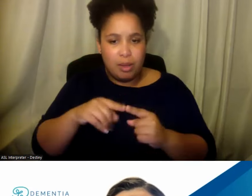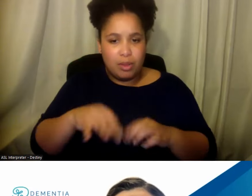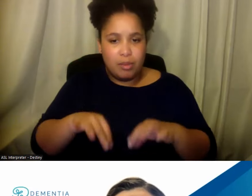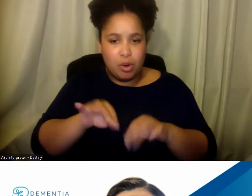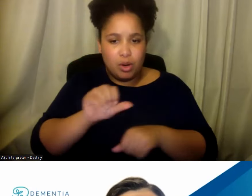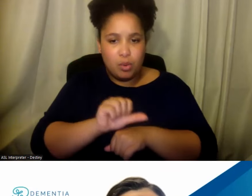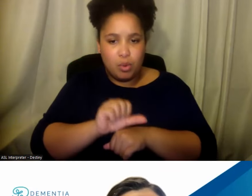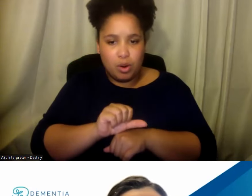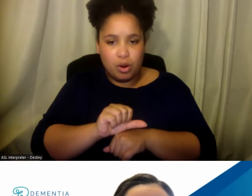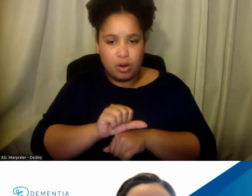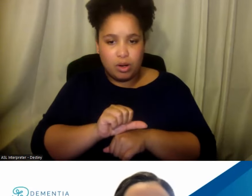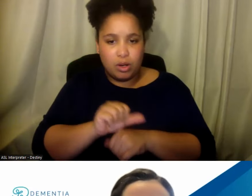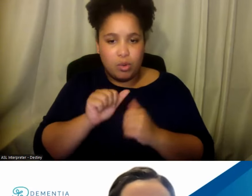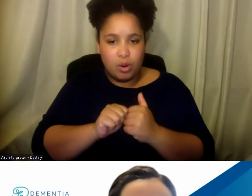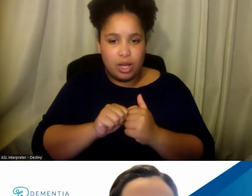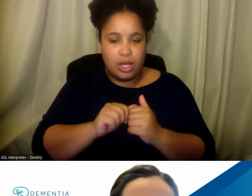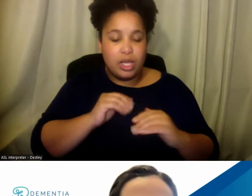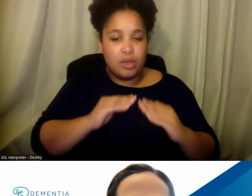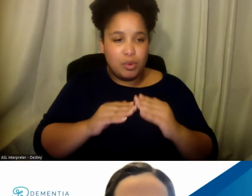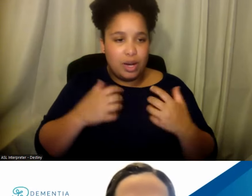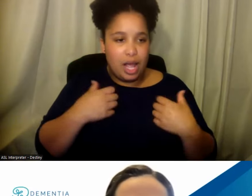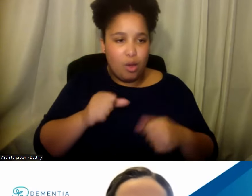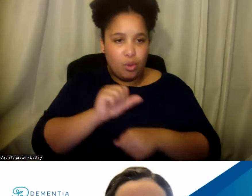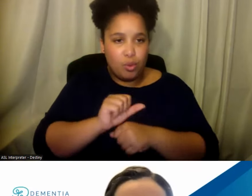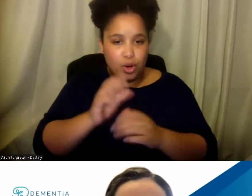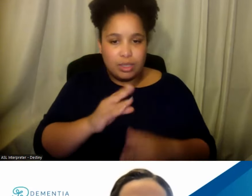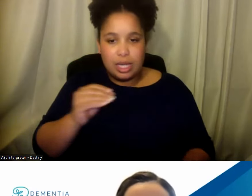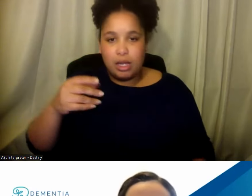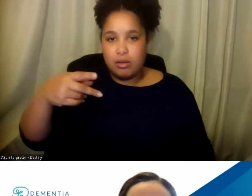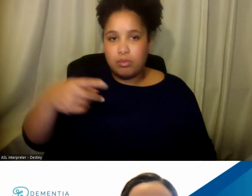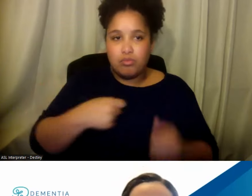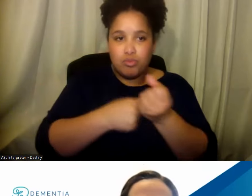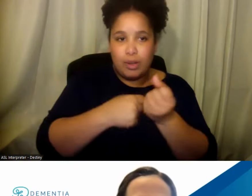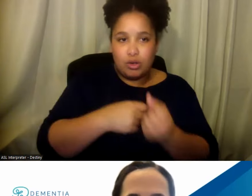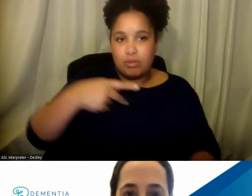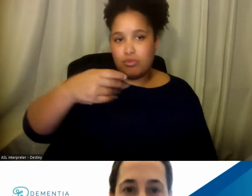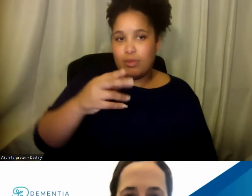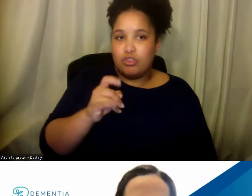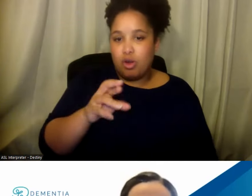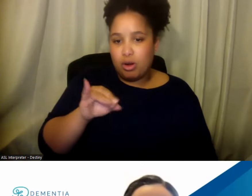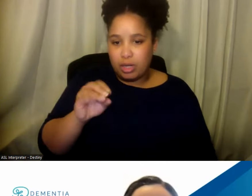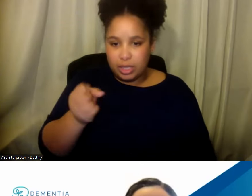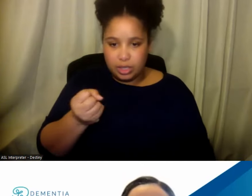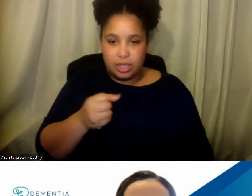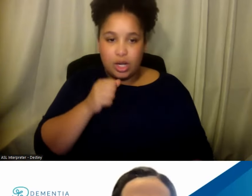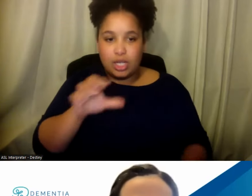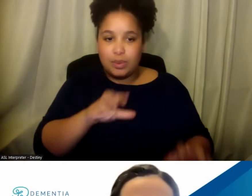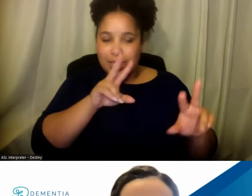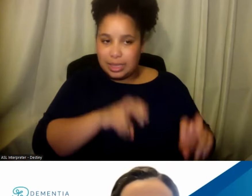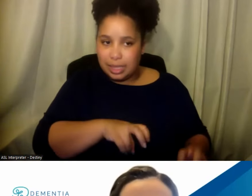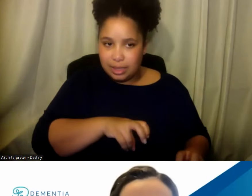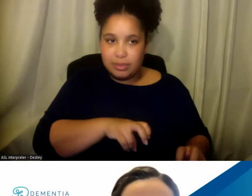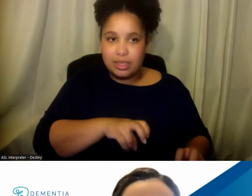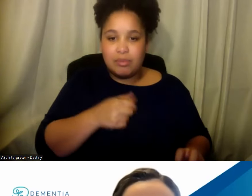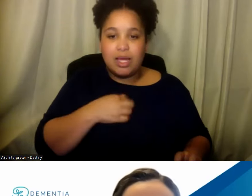work that's being done with community health workers and promotoriats. And while I think they might not be doing the assessment, I guess